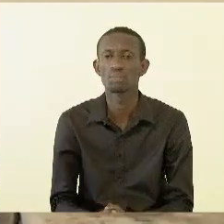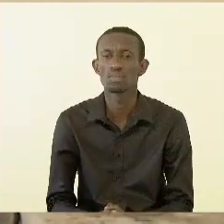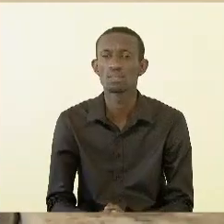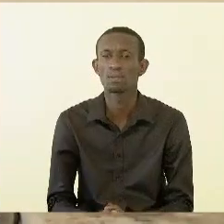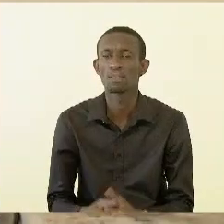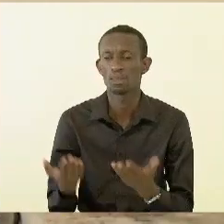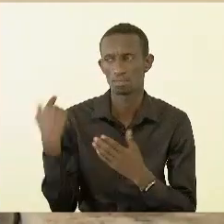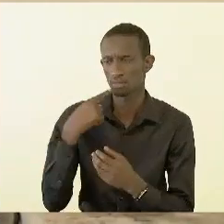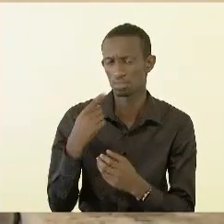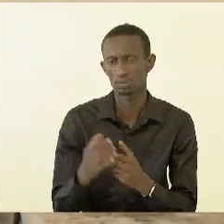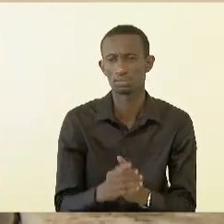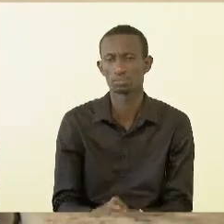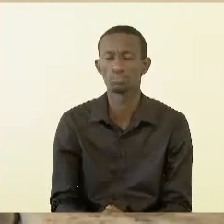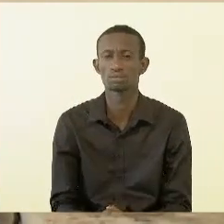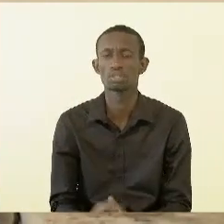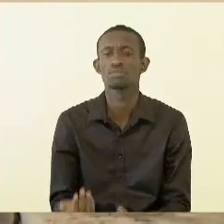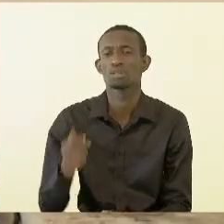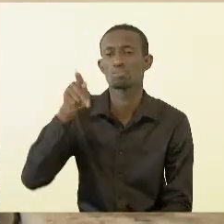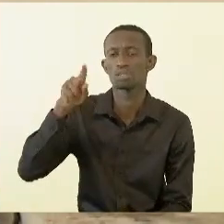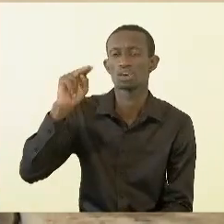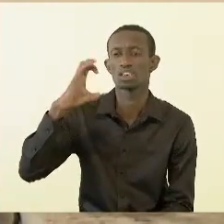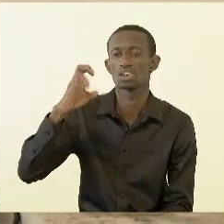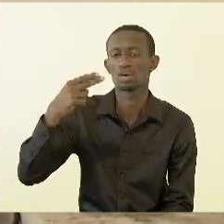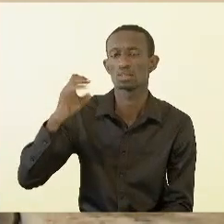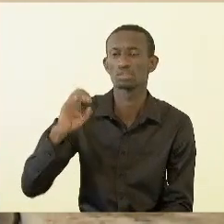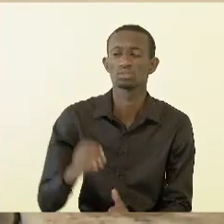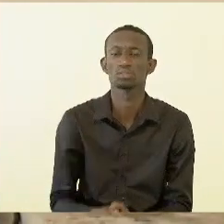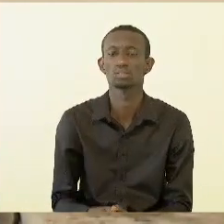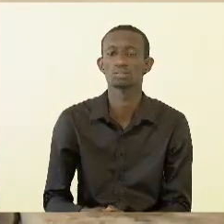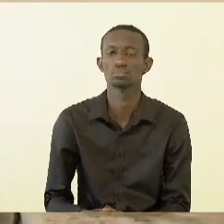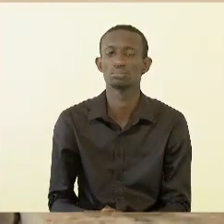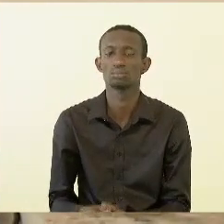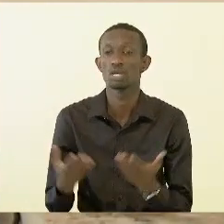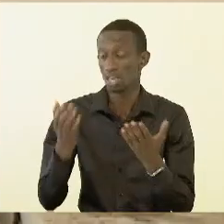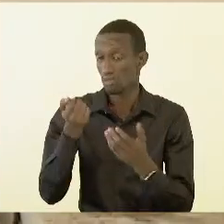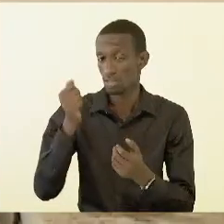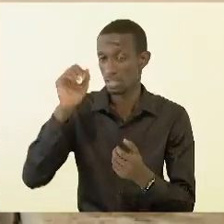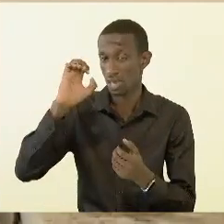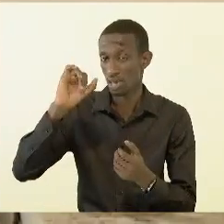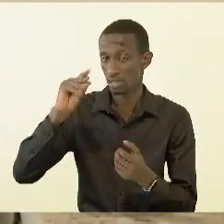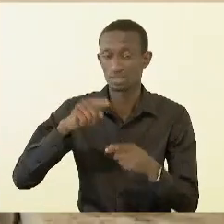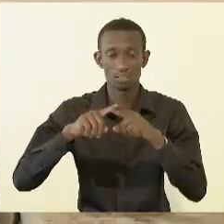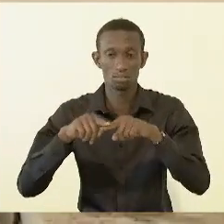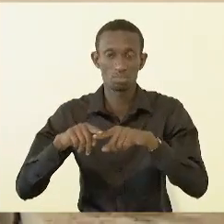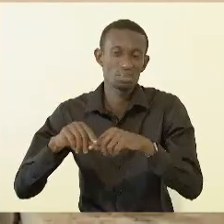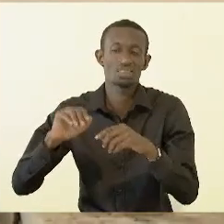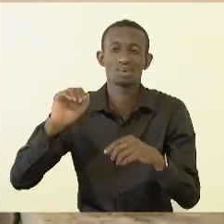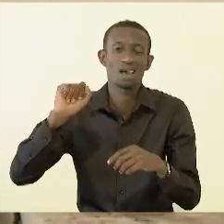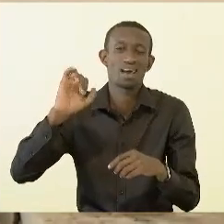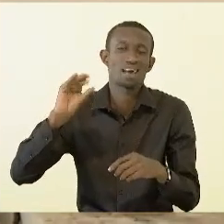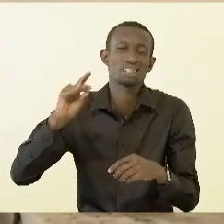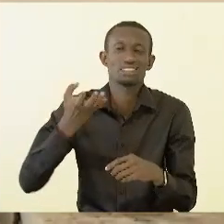talked about this pH scale. It indicates the acidity and the alkalinity or the neutrality